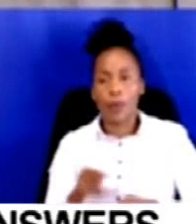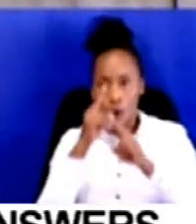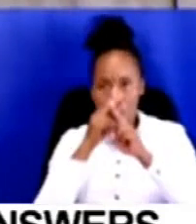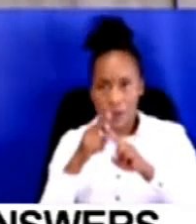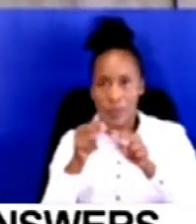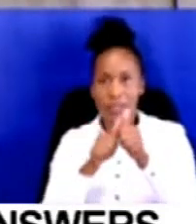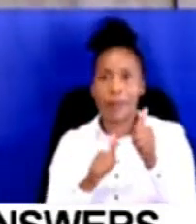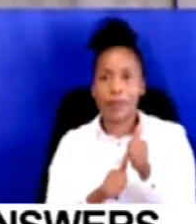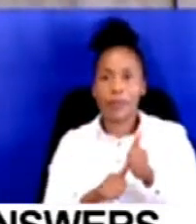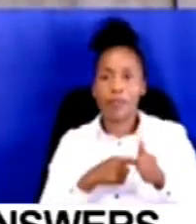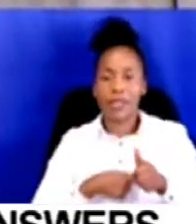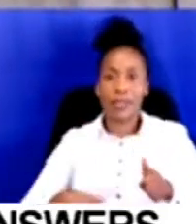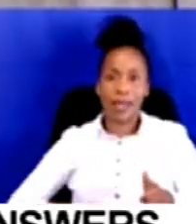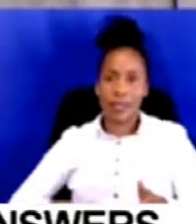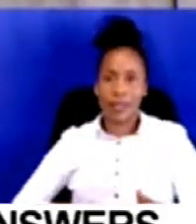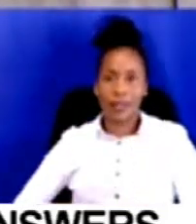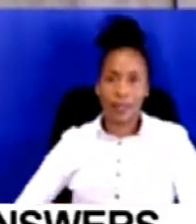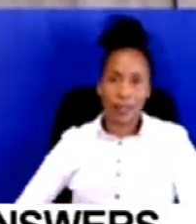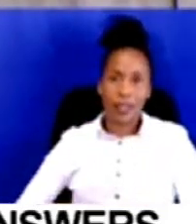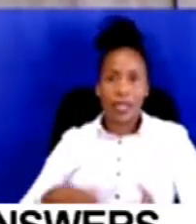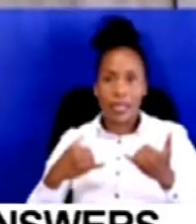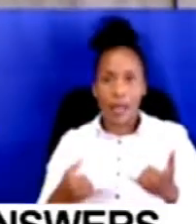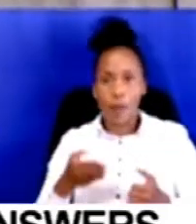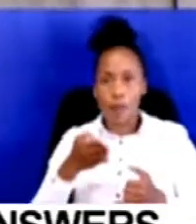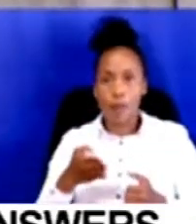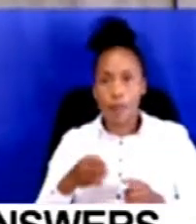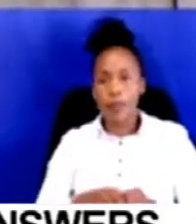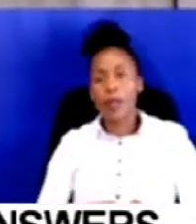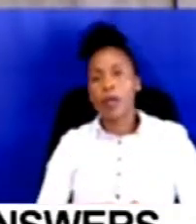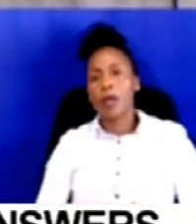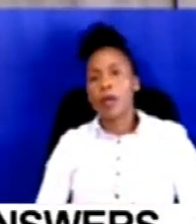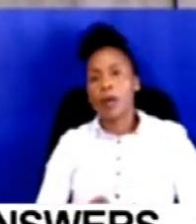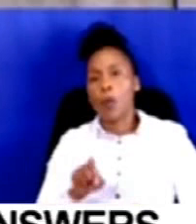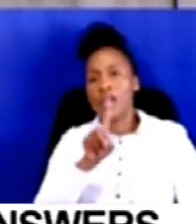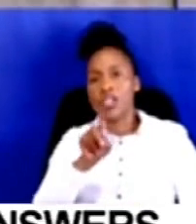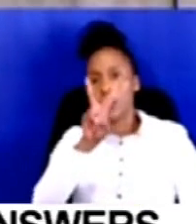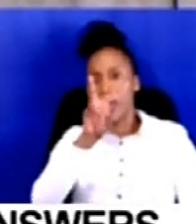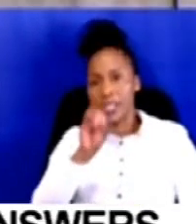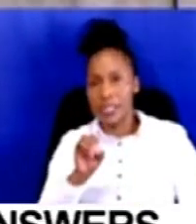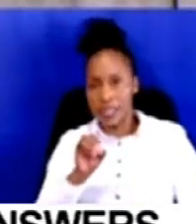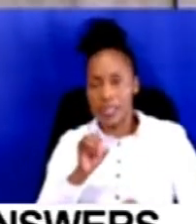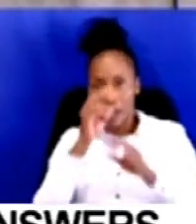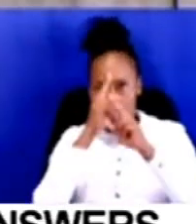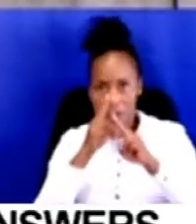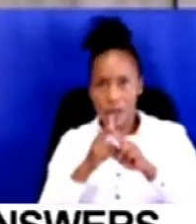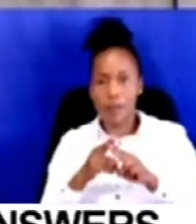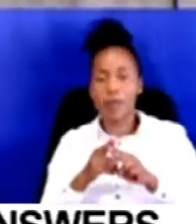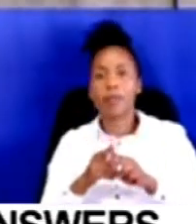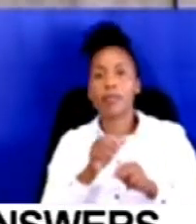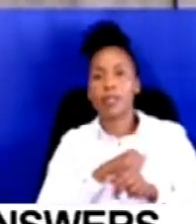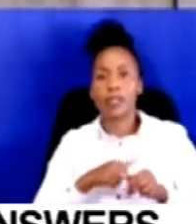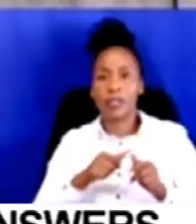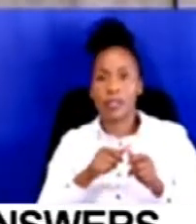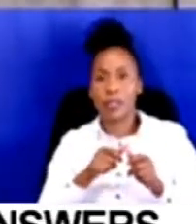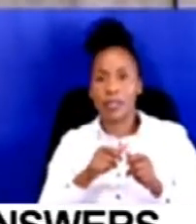Deputy President. We will now go to question number 20. Honorable Deputy President, is asked by Honorable